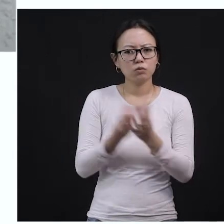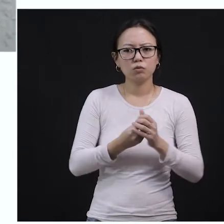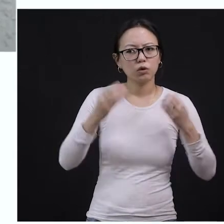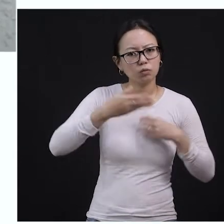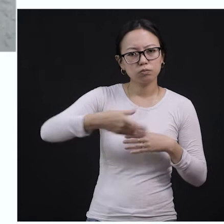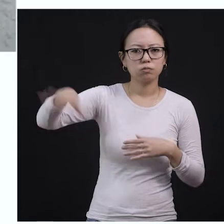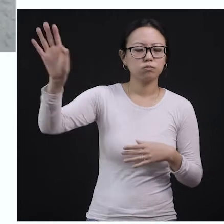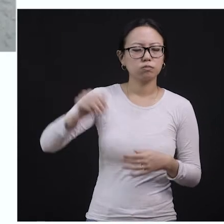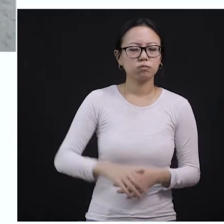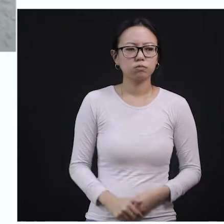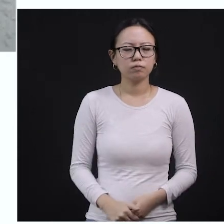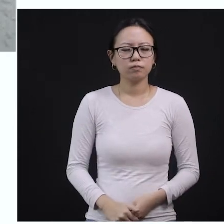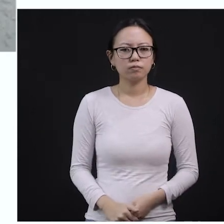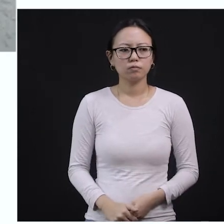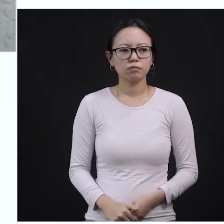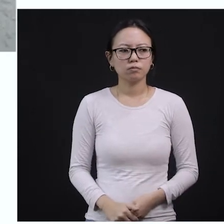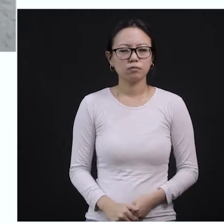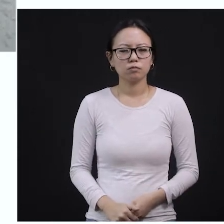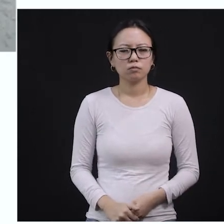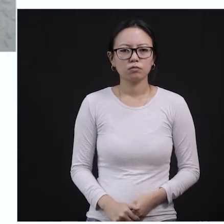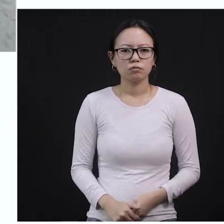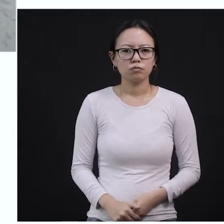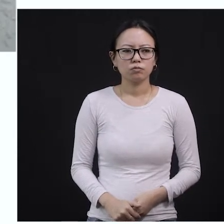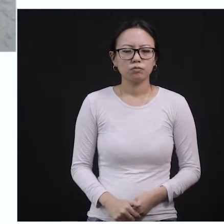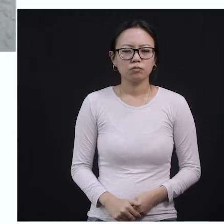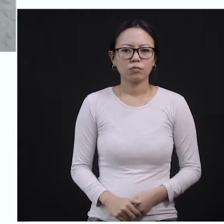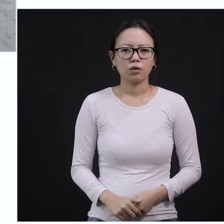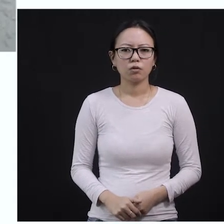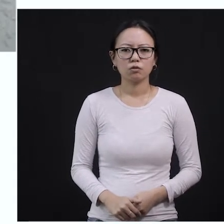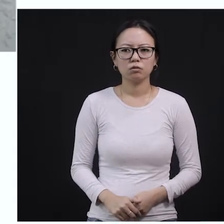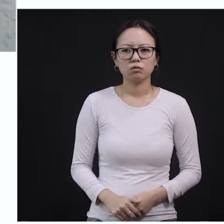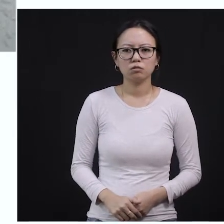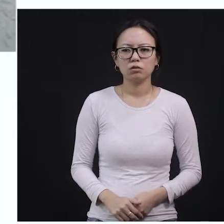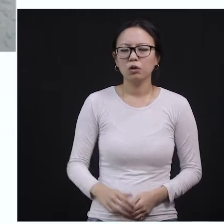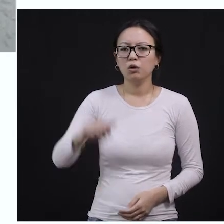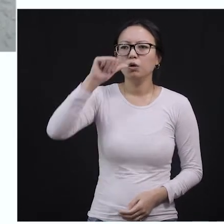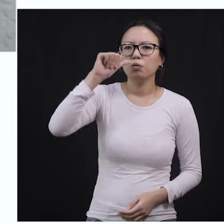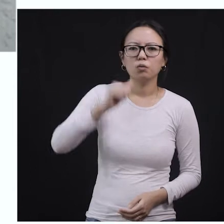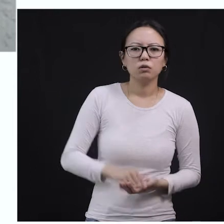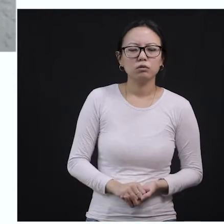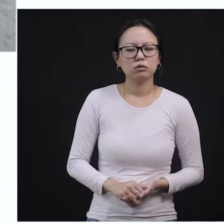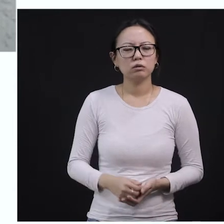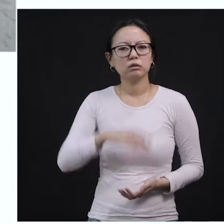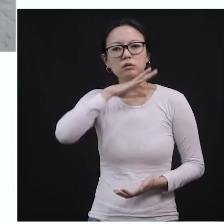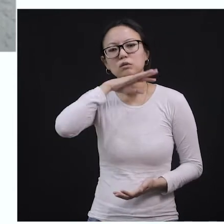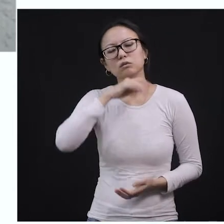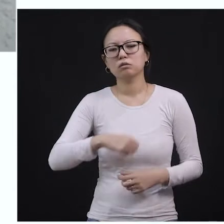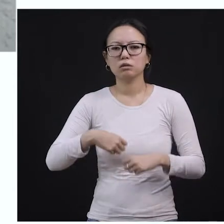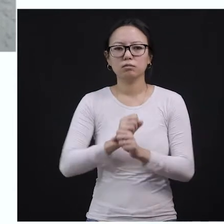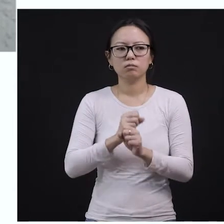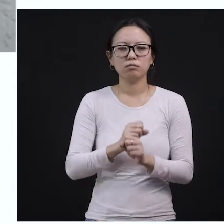And one of the worst situations during the flood is that they pollute the drinking water. So during those